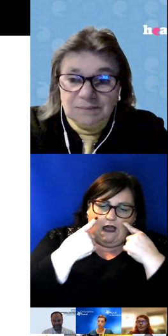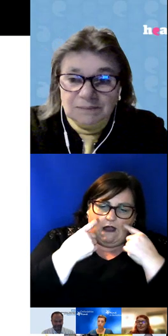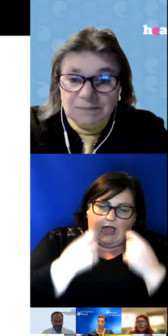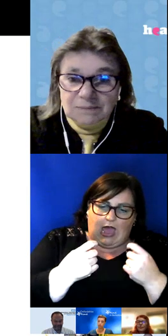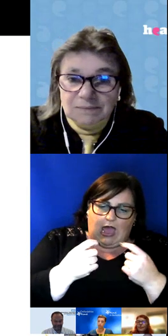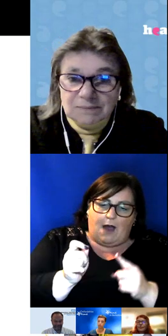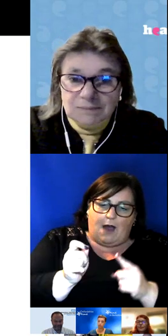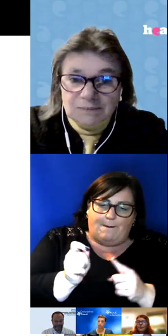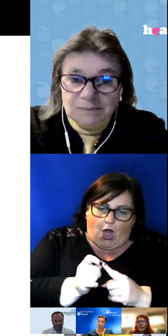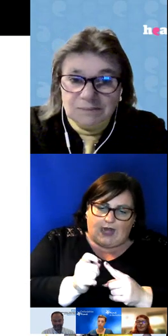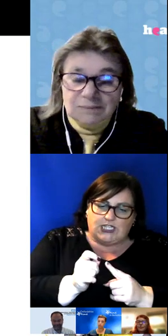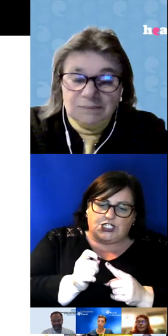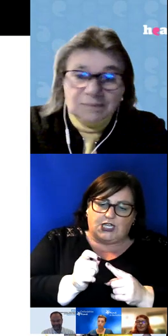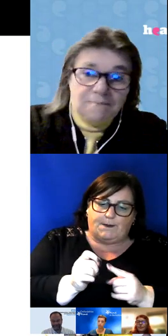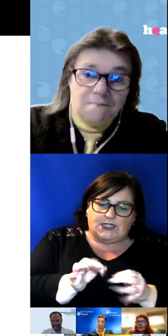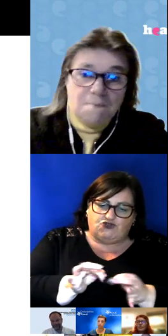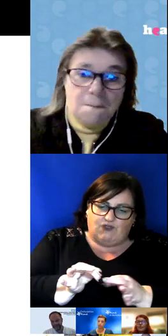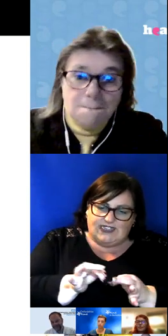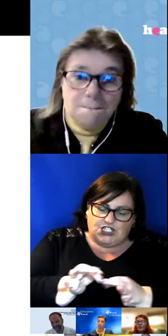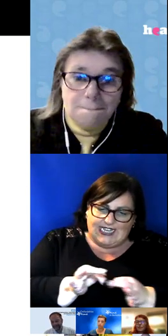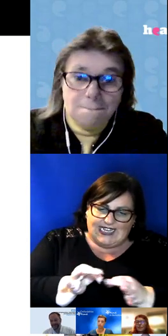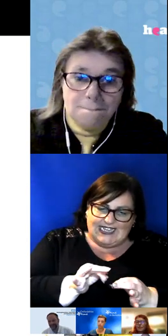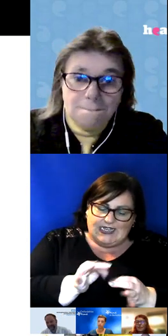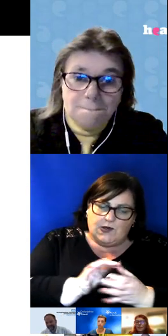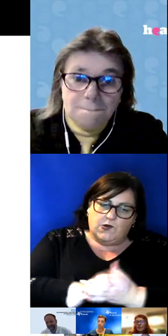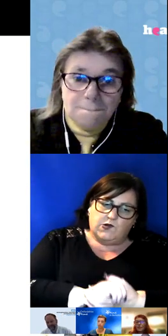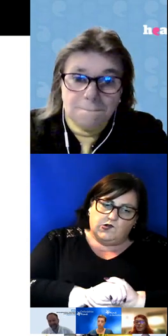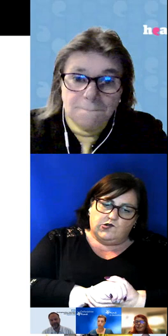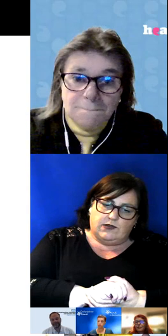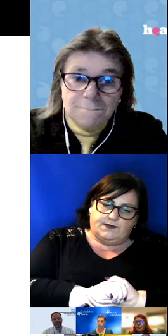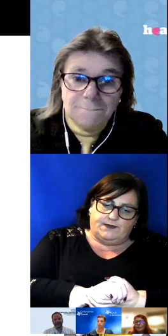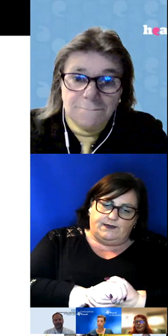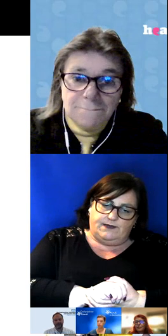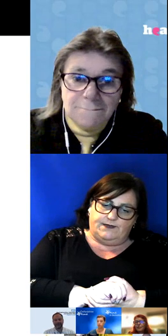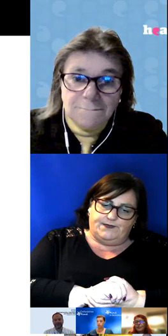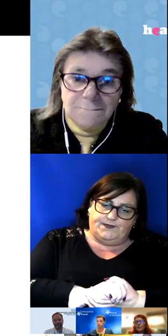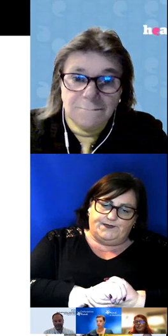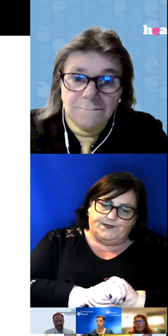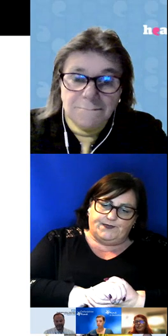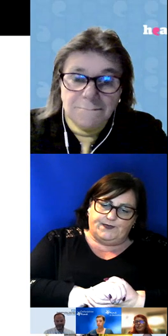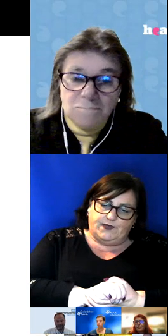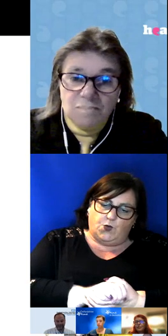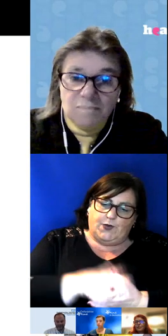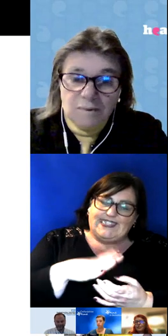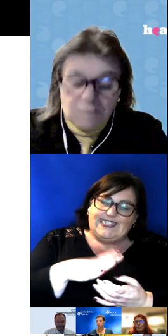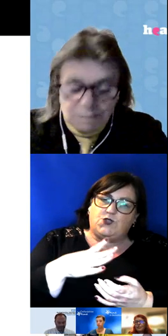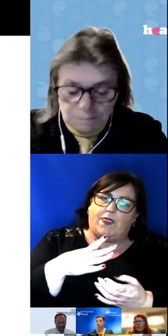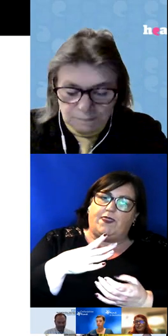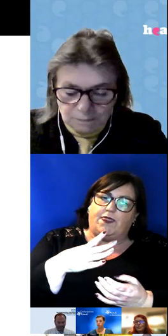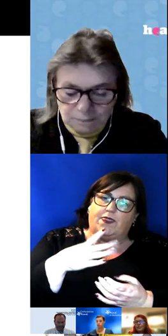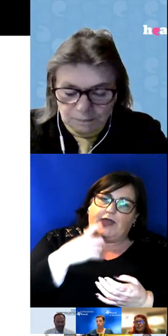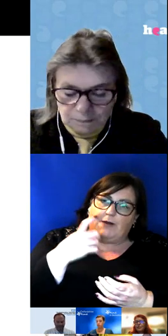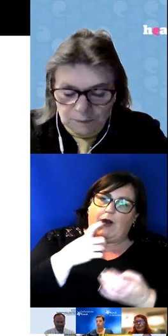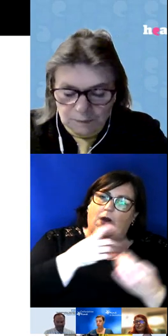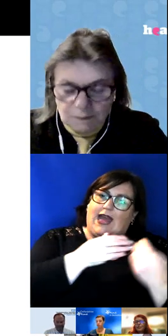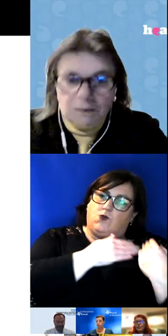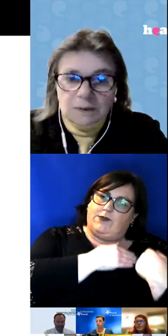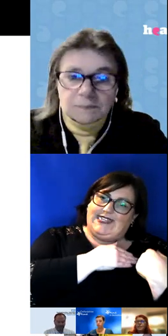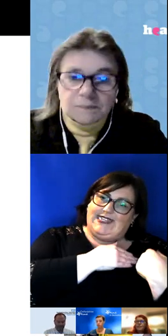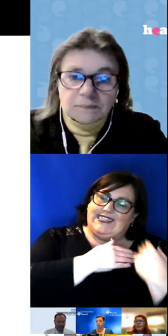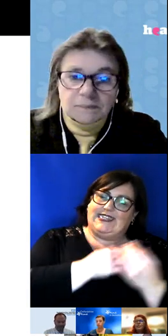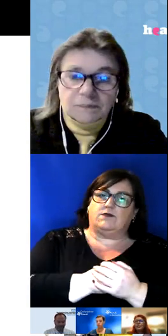of one of the people accountable for it, we're doing it to a timescale that we wouldn't particularly choose to do